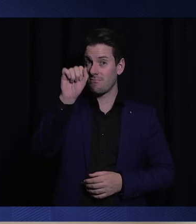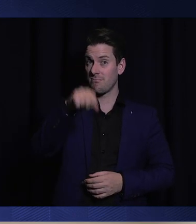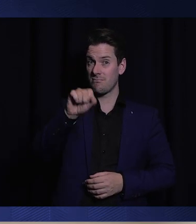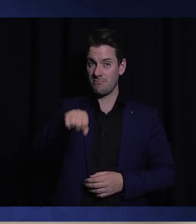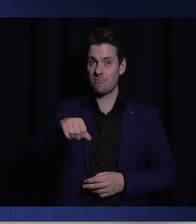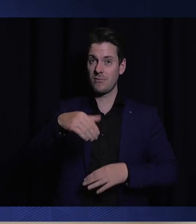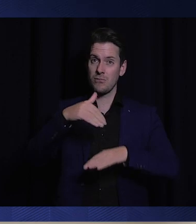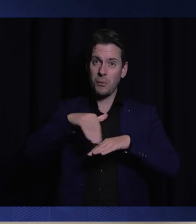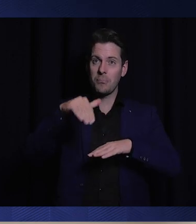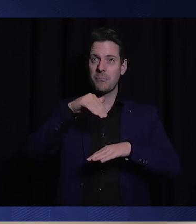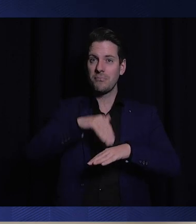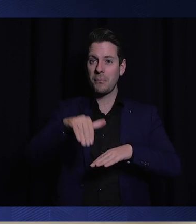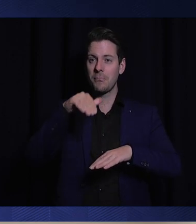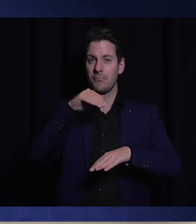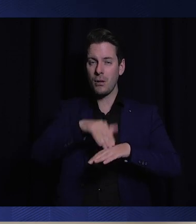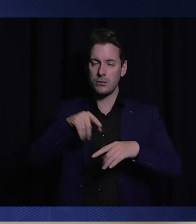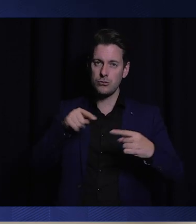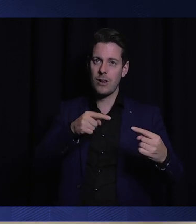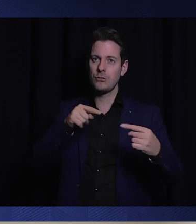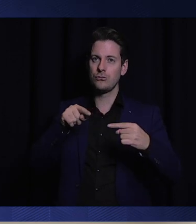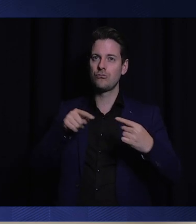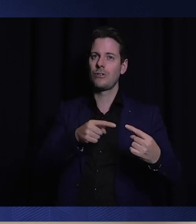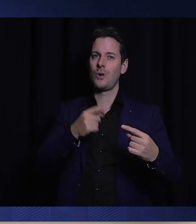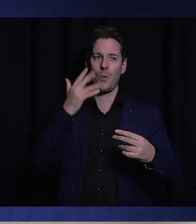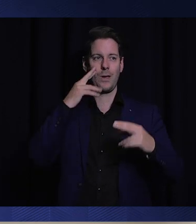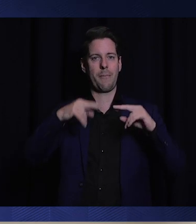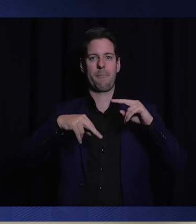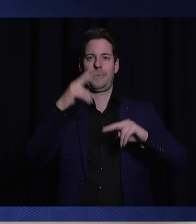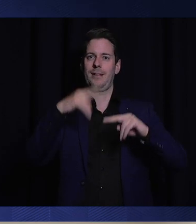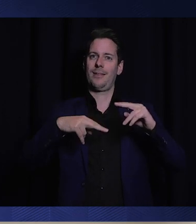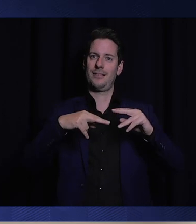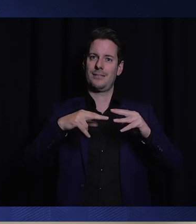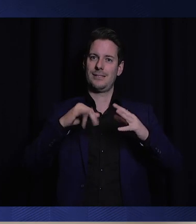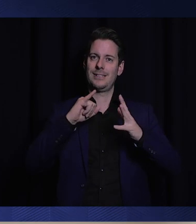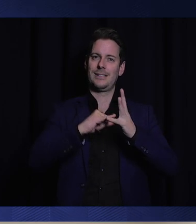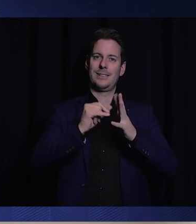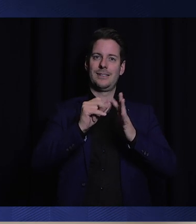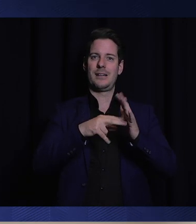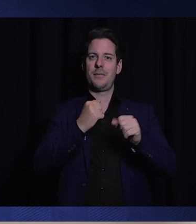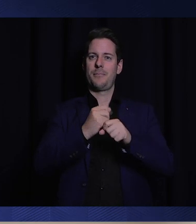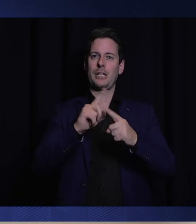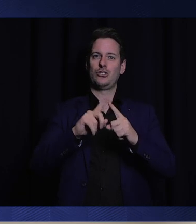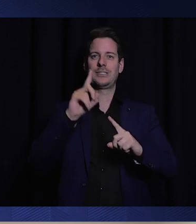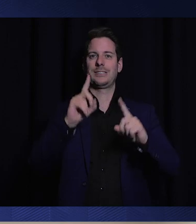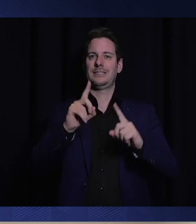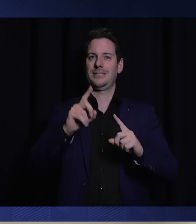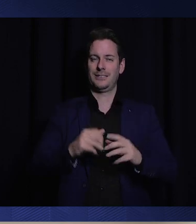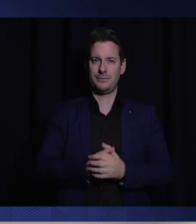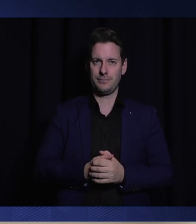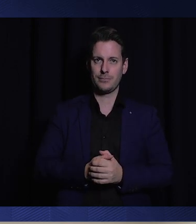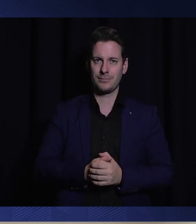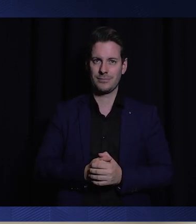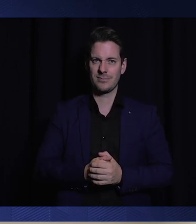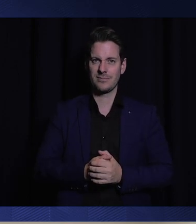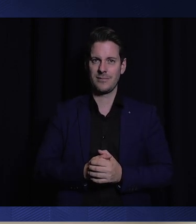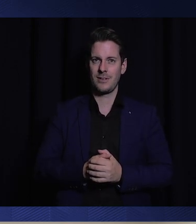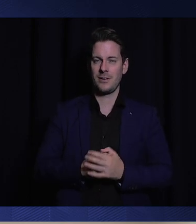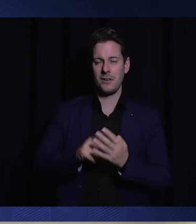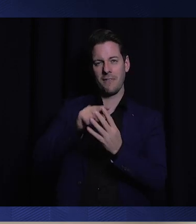the terminology of nature-based solution is simply about harnessing the ecosystem services to help with